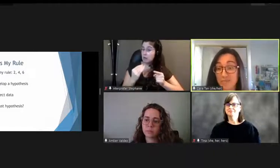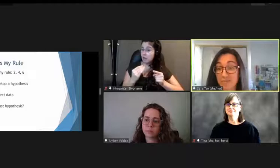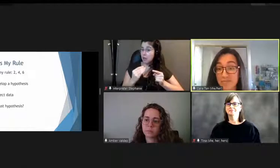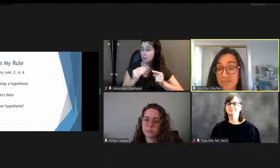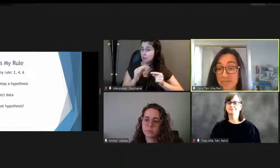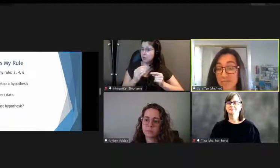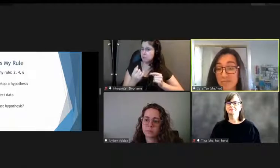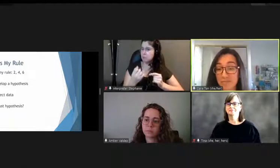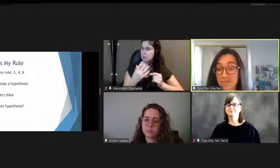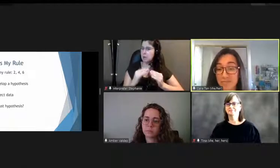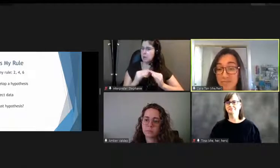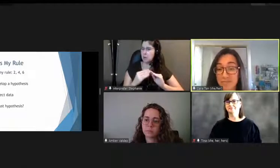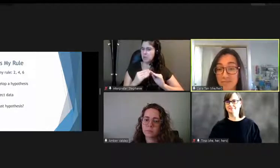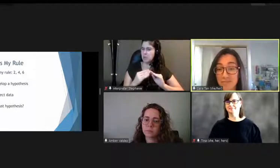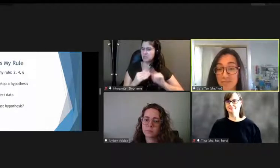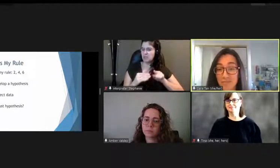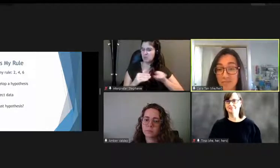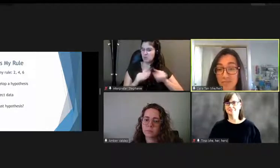pattern.